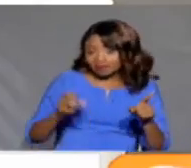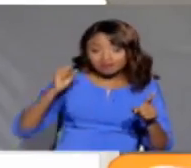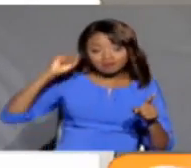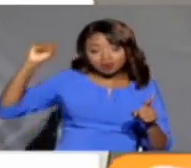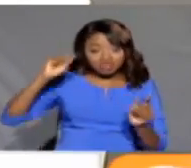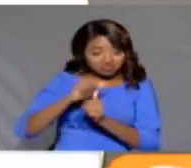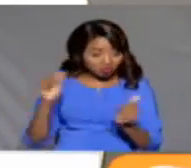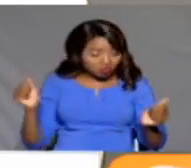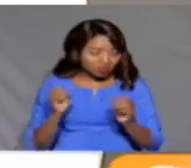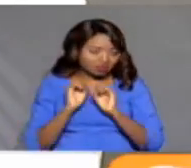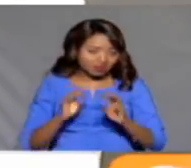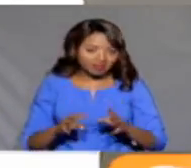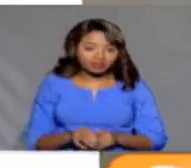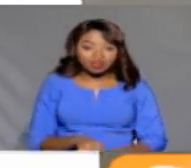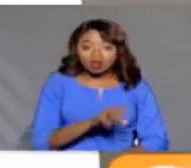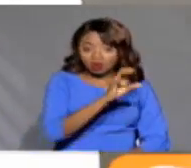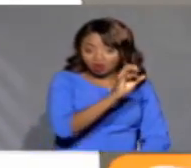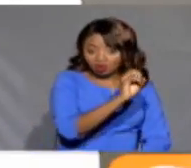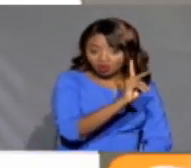political marketing of